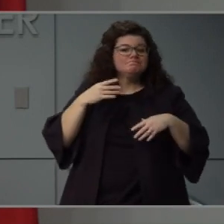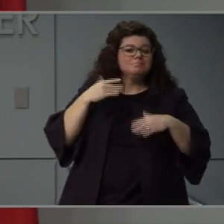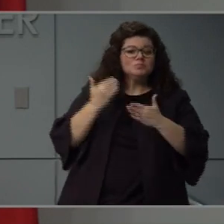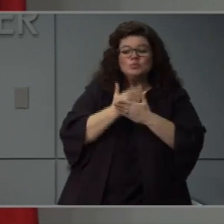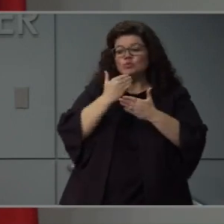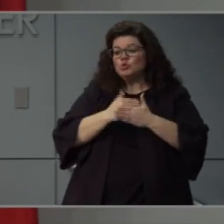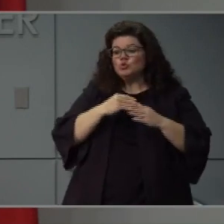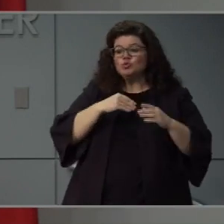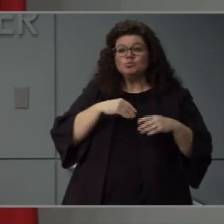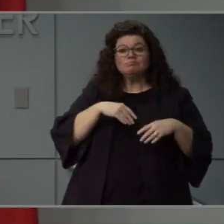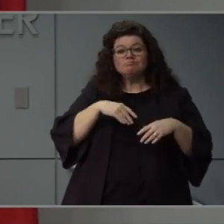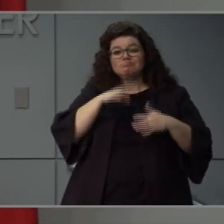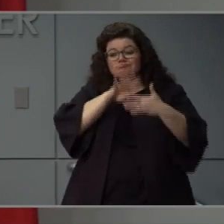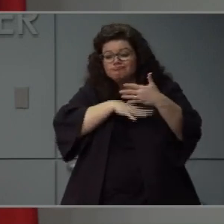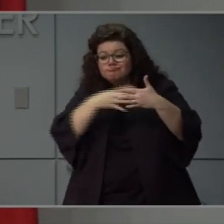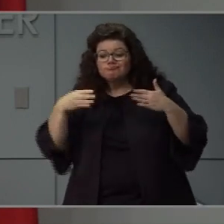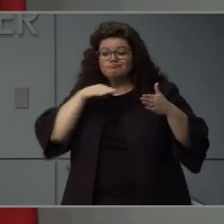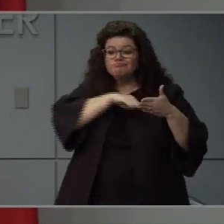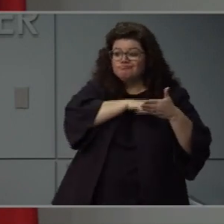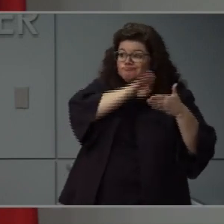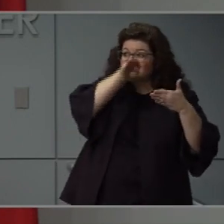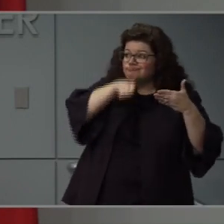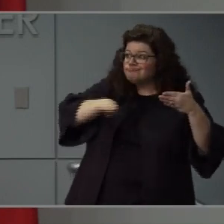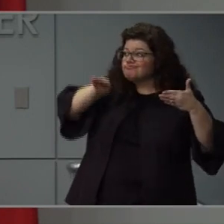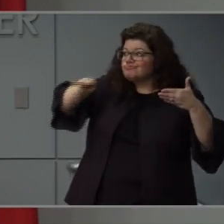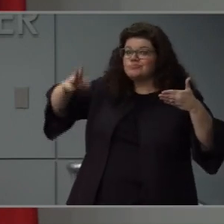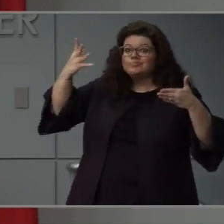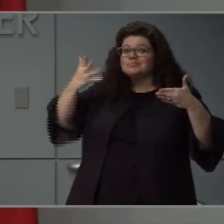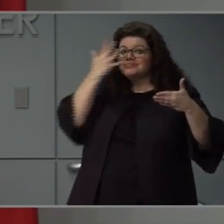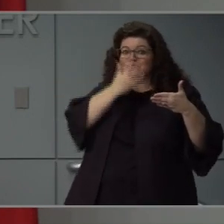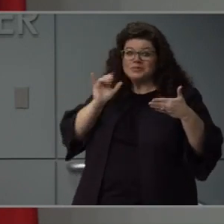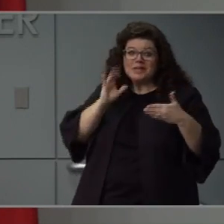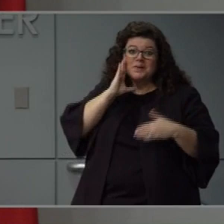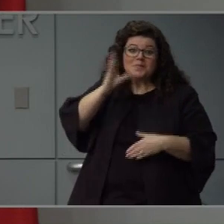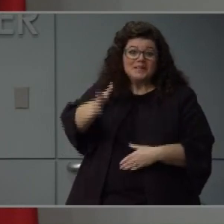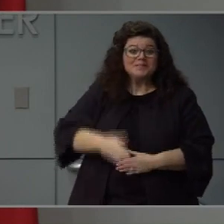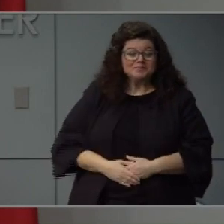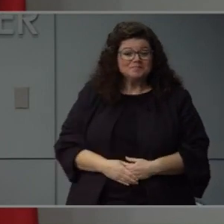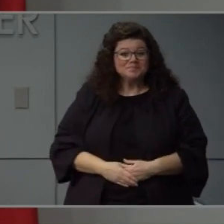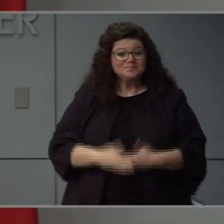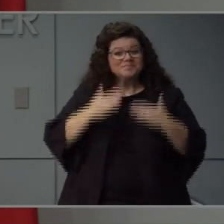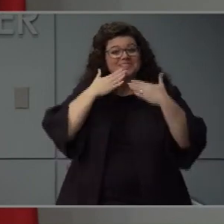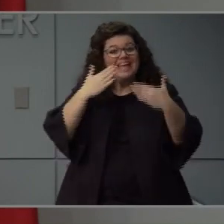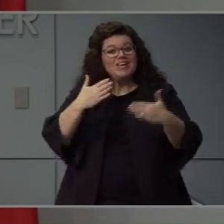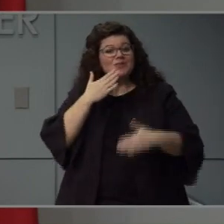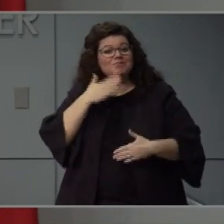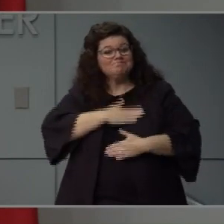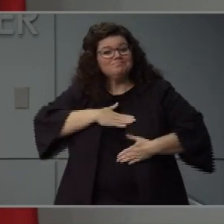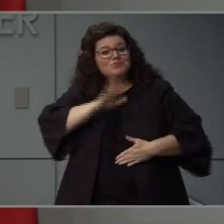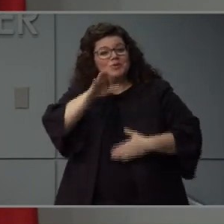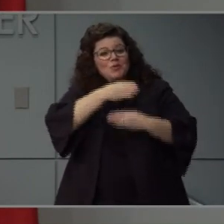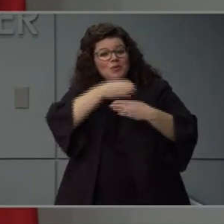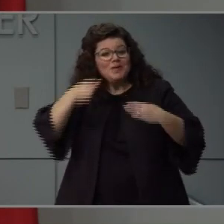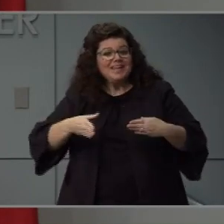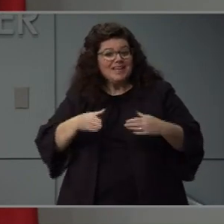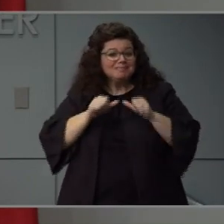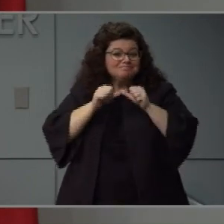the end of the week to know more about phase 2. All right. Thank you so much. Have a good weekend. Stay well.